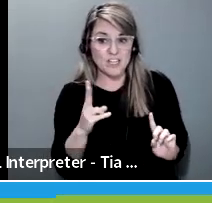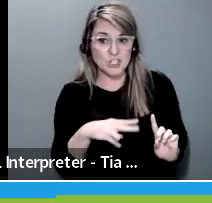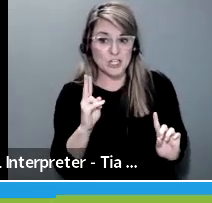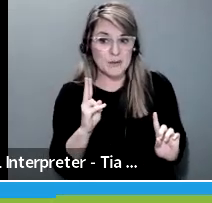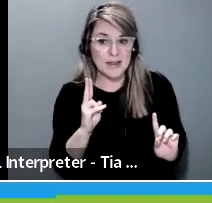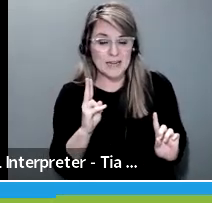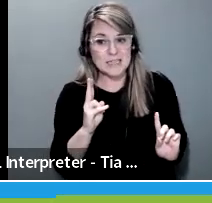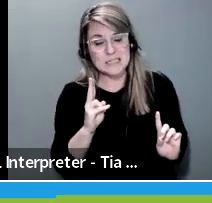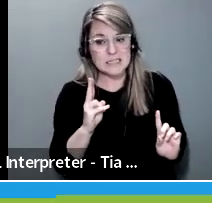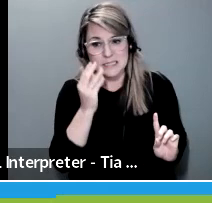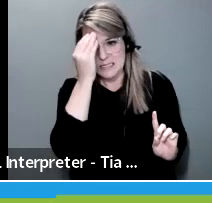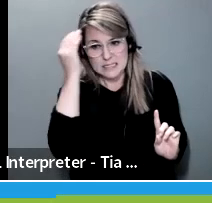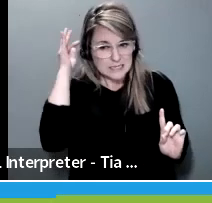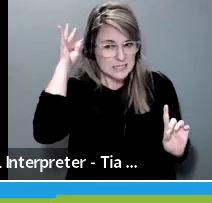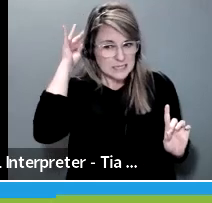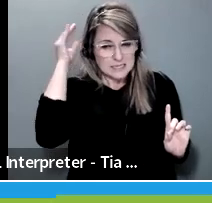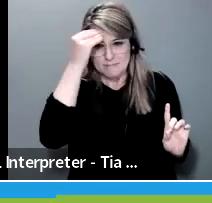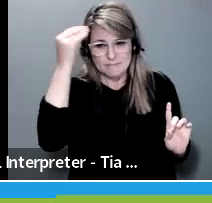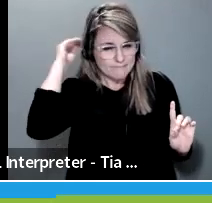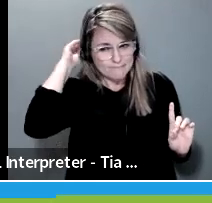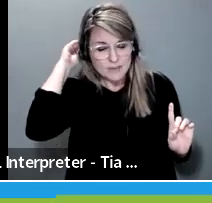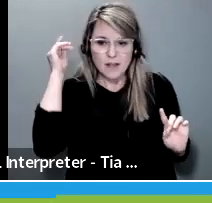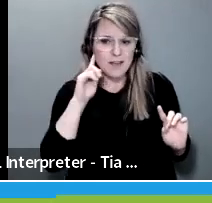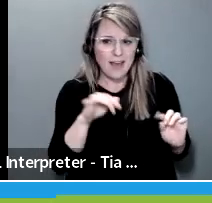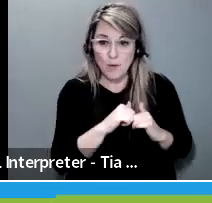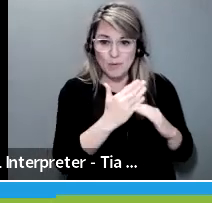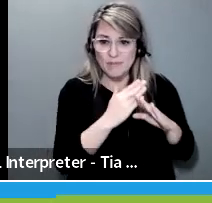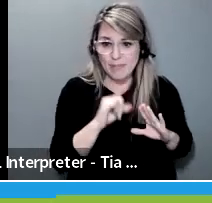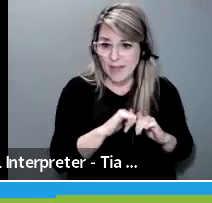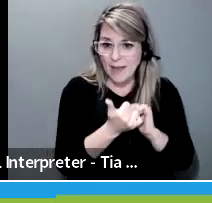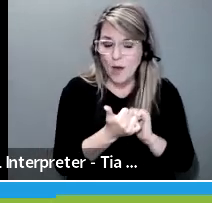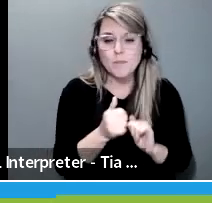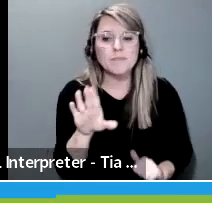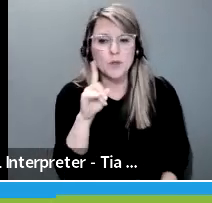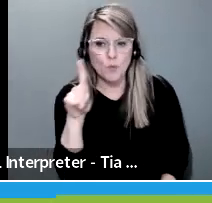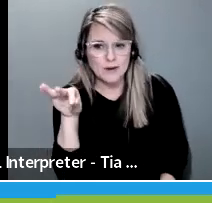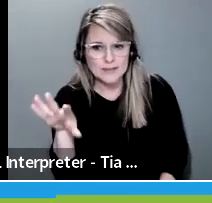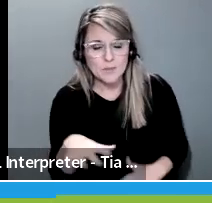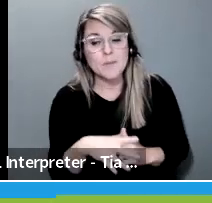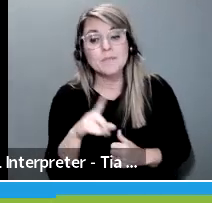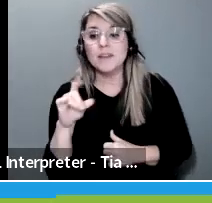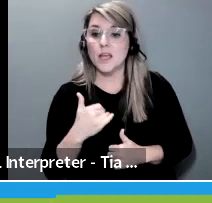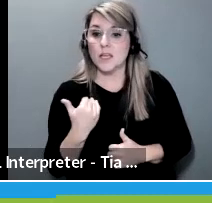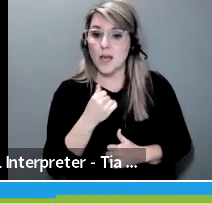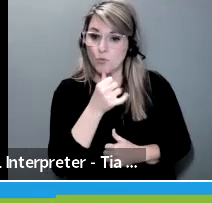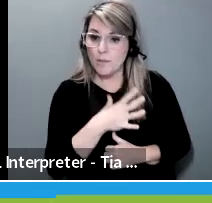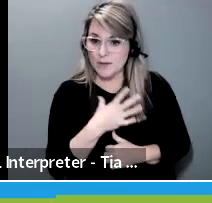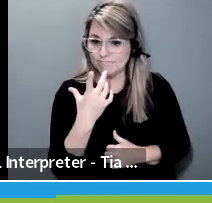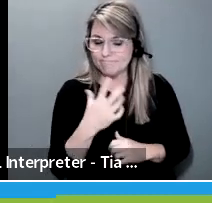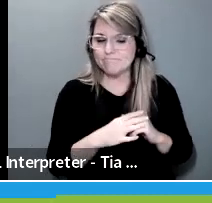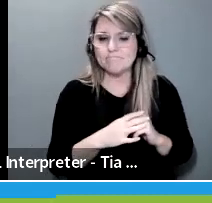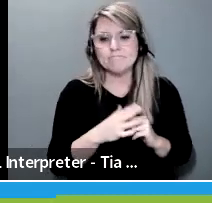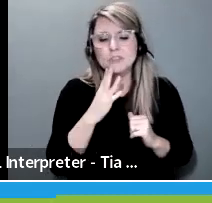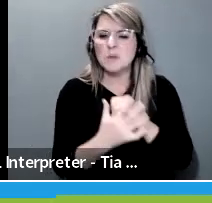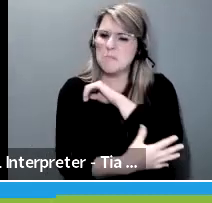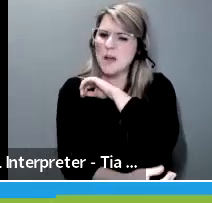National You Thrive setting, one thing that we talked about was a young woman who lived in an